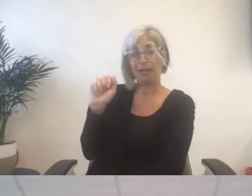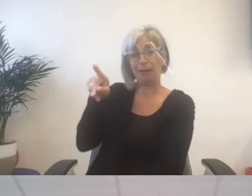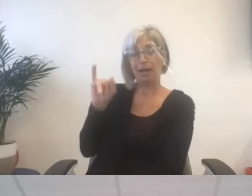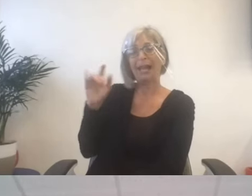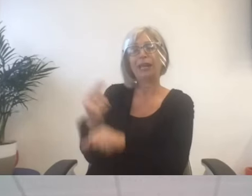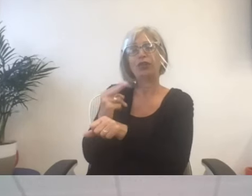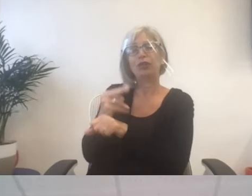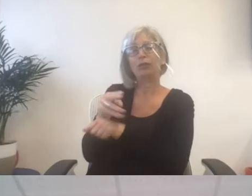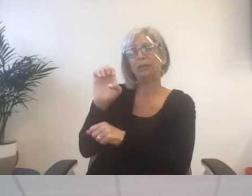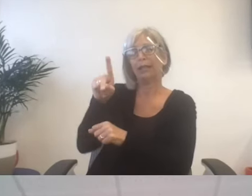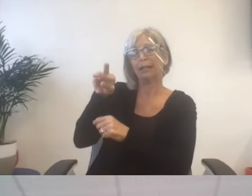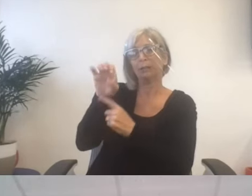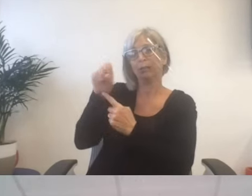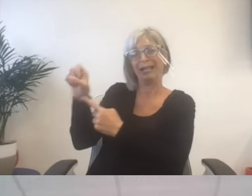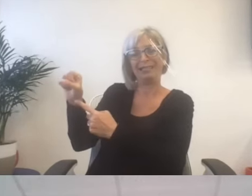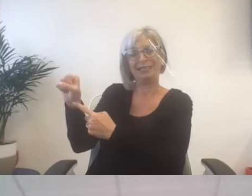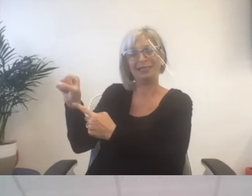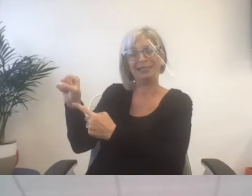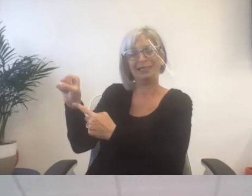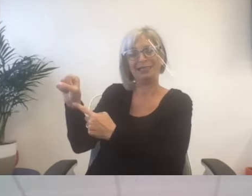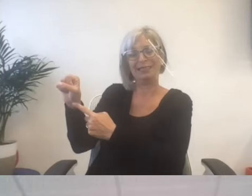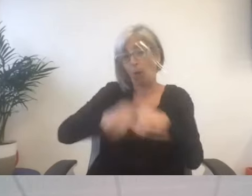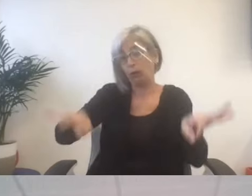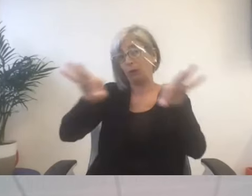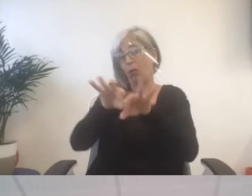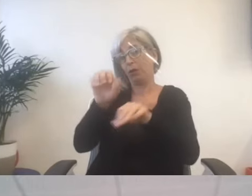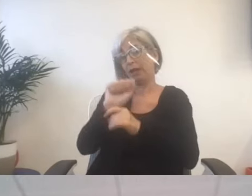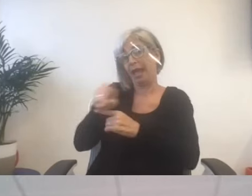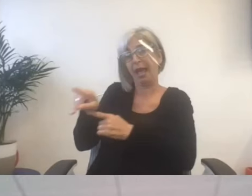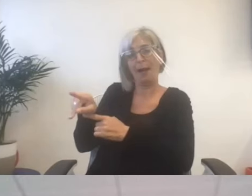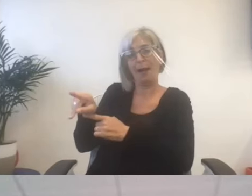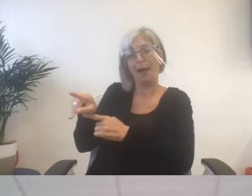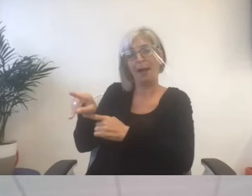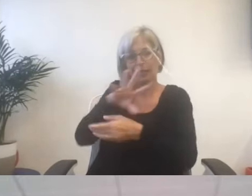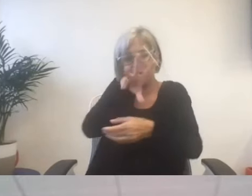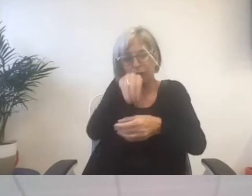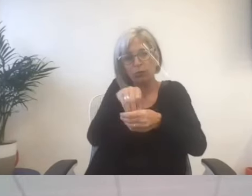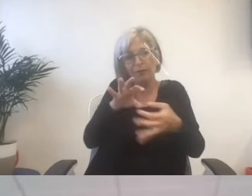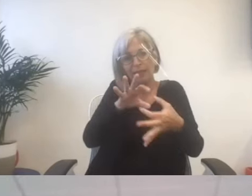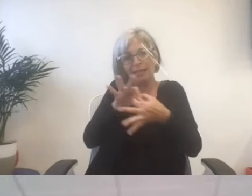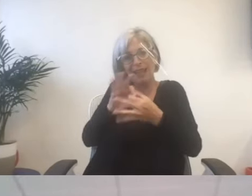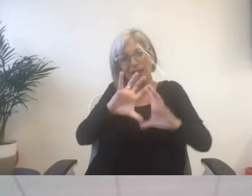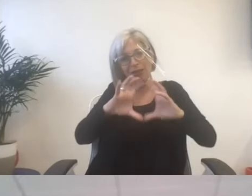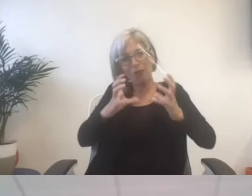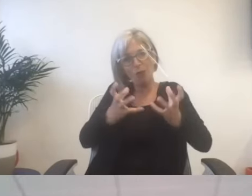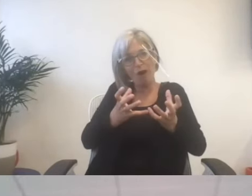Express. And for the most important part of this app, the inclusively connected world,